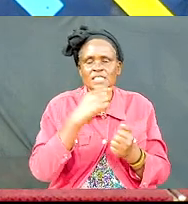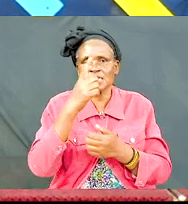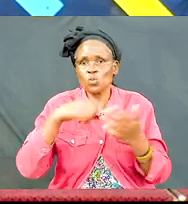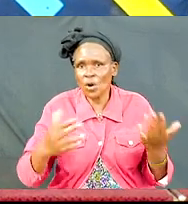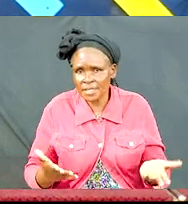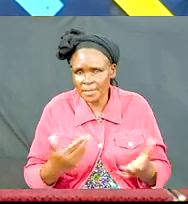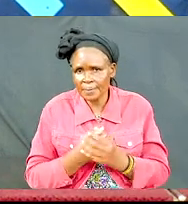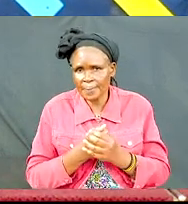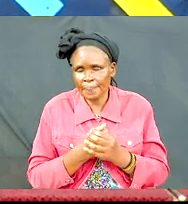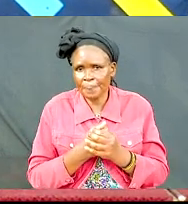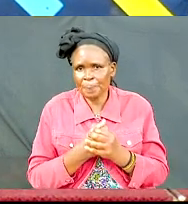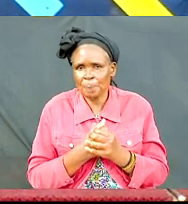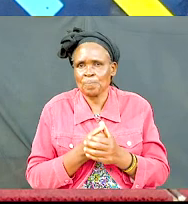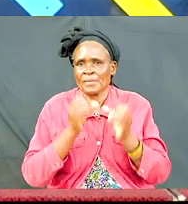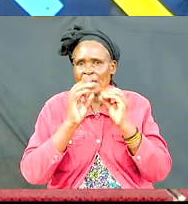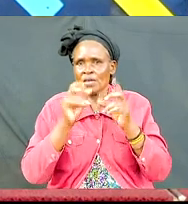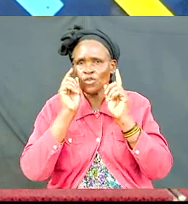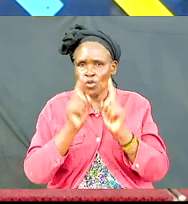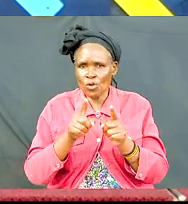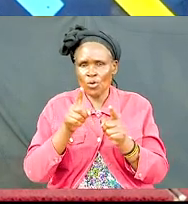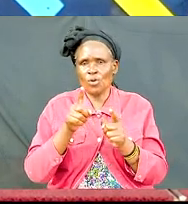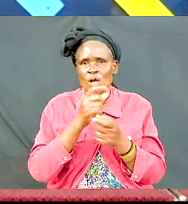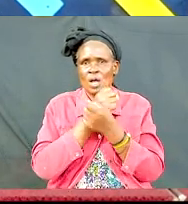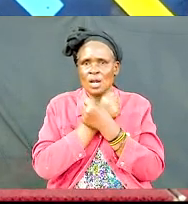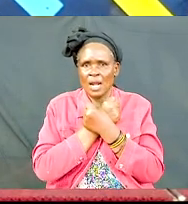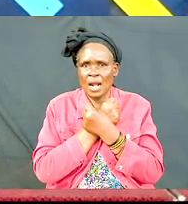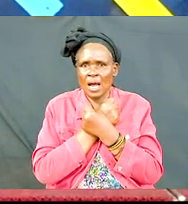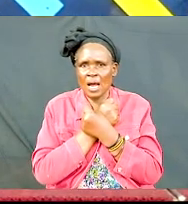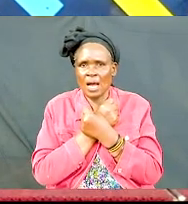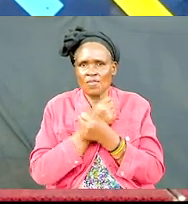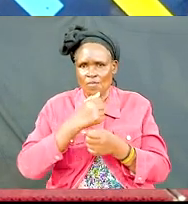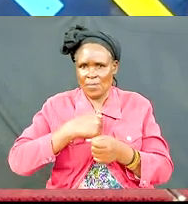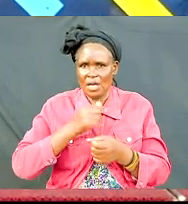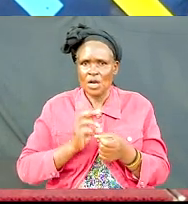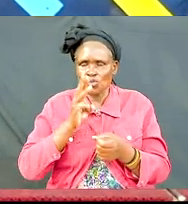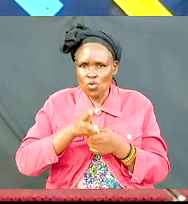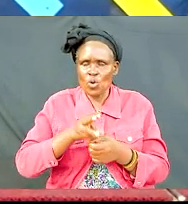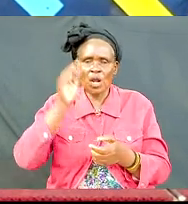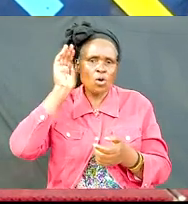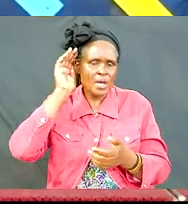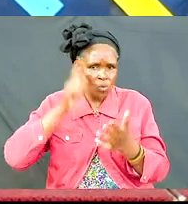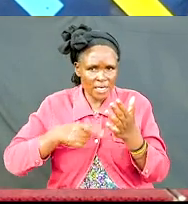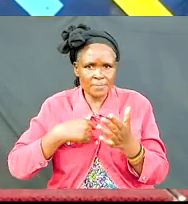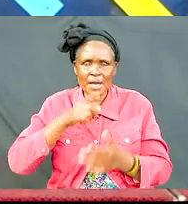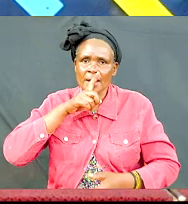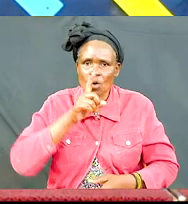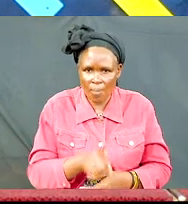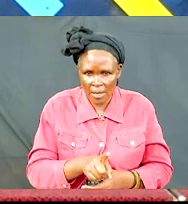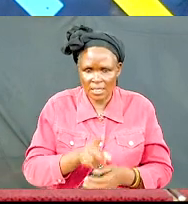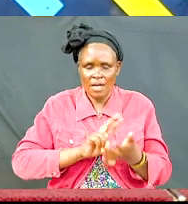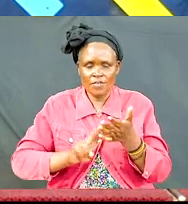says, if you love me, you will obey what I command. Verse